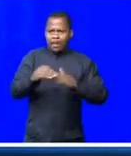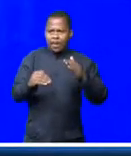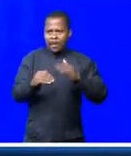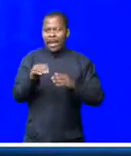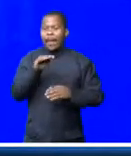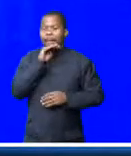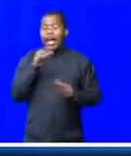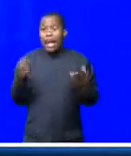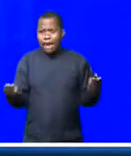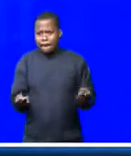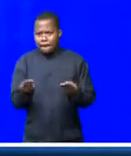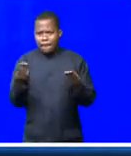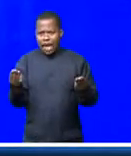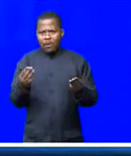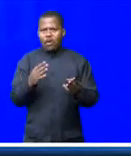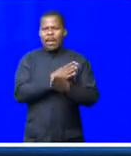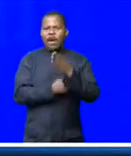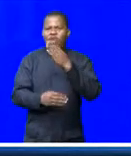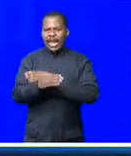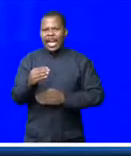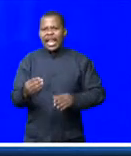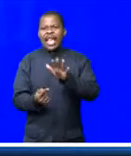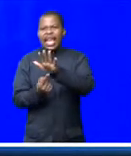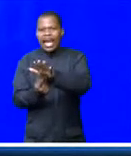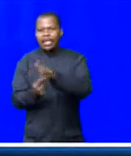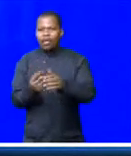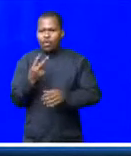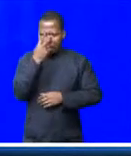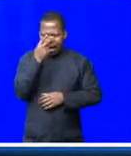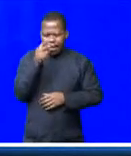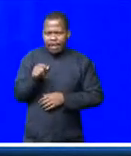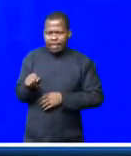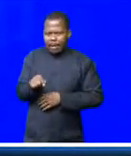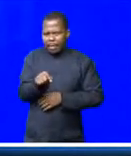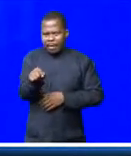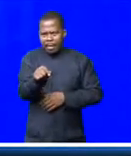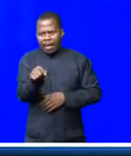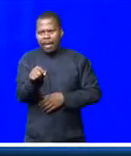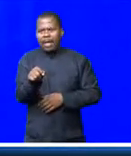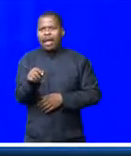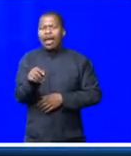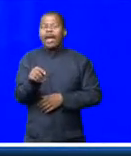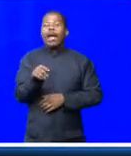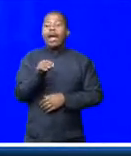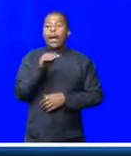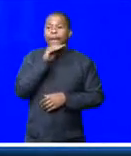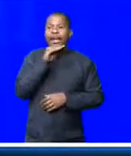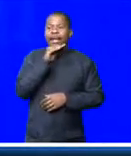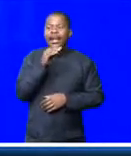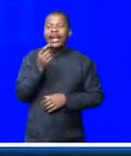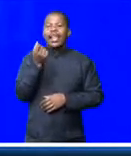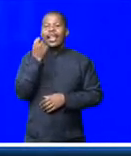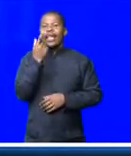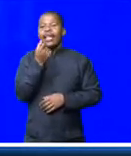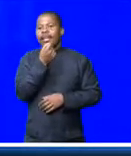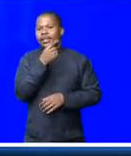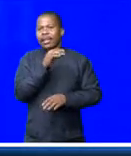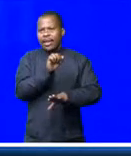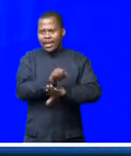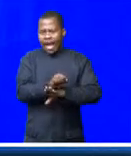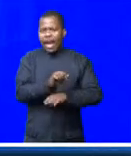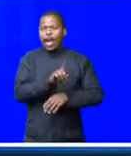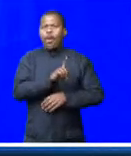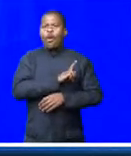ne disability angabone emehlweni lohamba aphethe e cane noma ke umzaca wekufuna indlela uyakhona